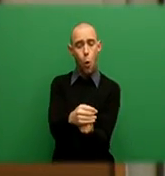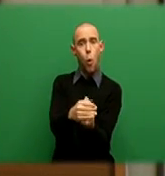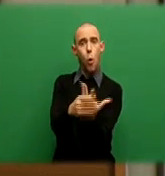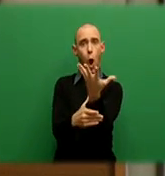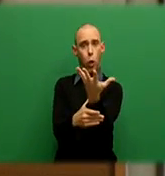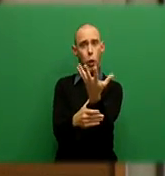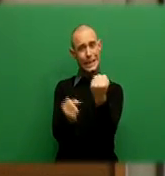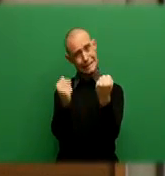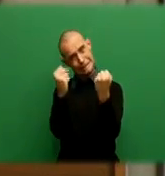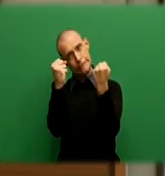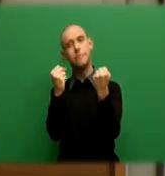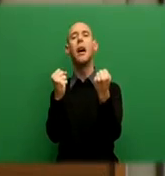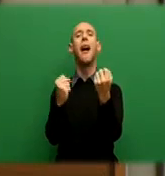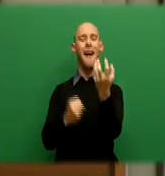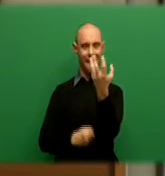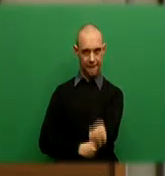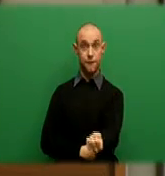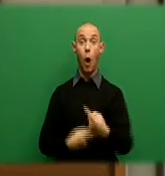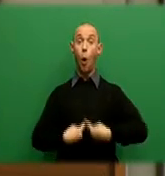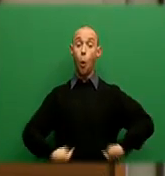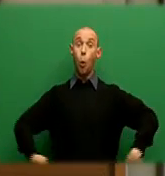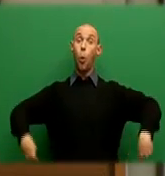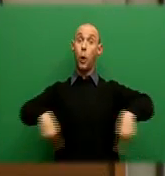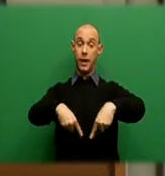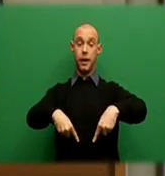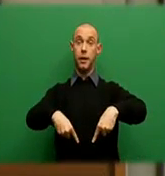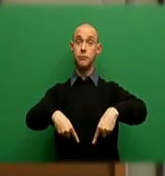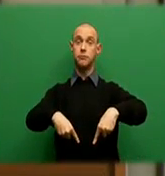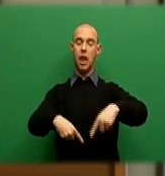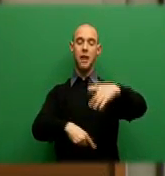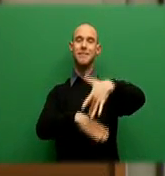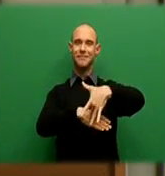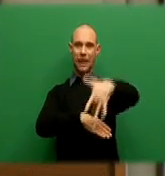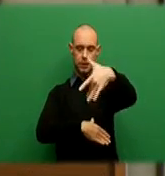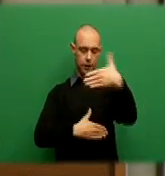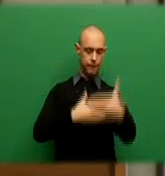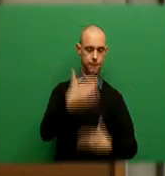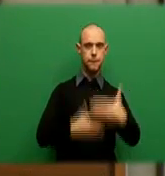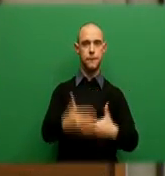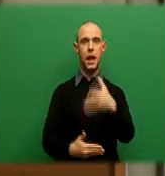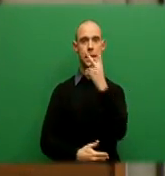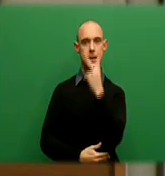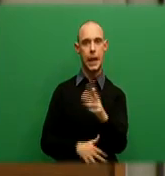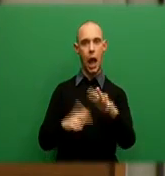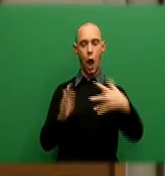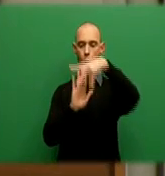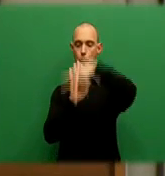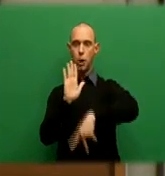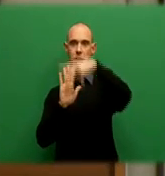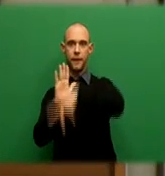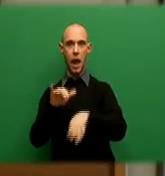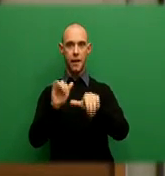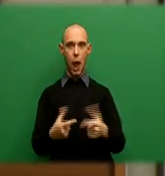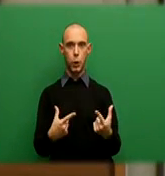The MPC remains sensitive to the positive negative effects of policy tightening on cyclical